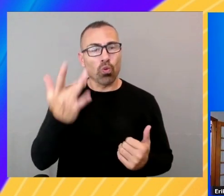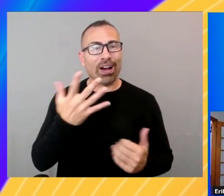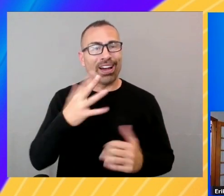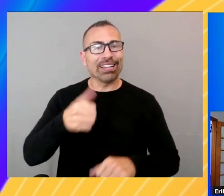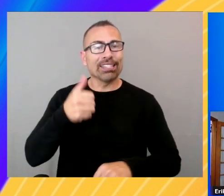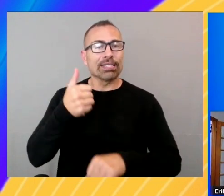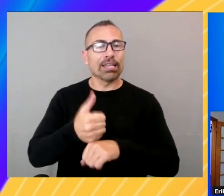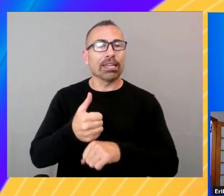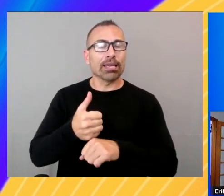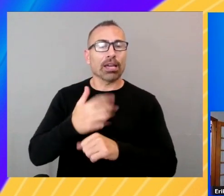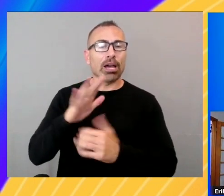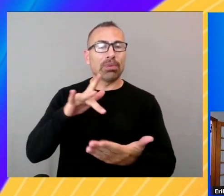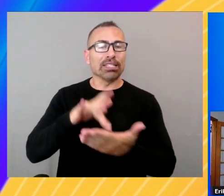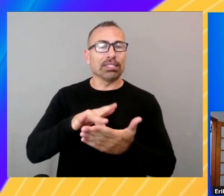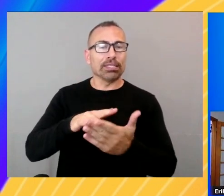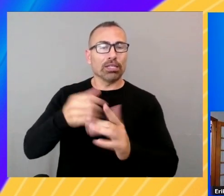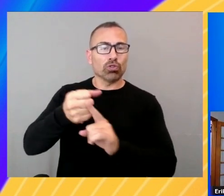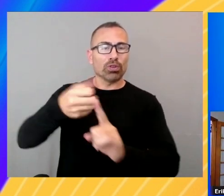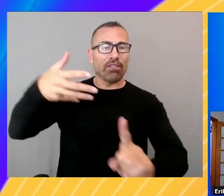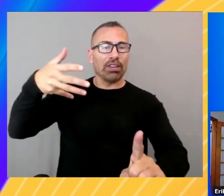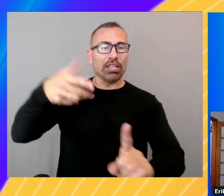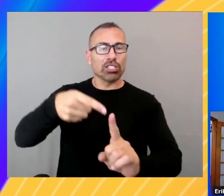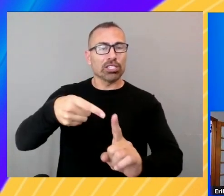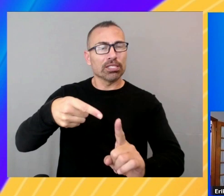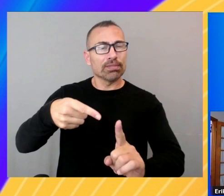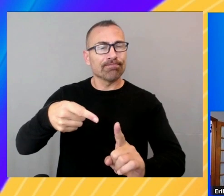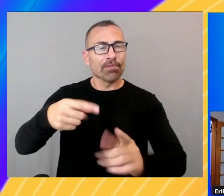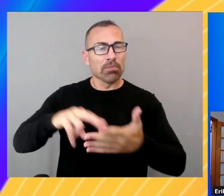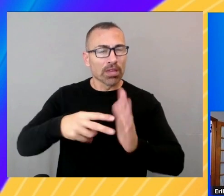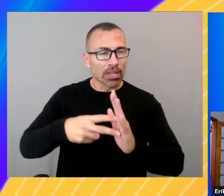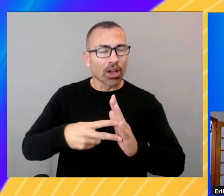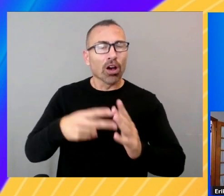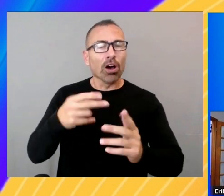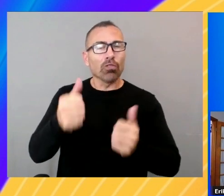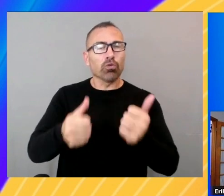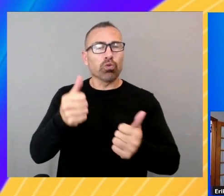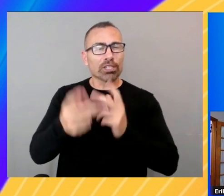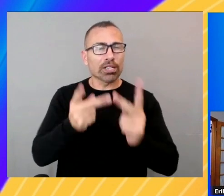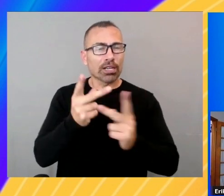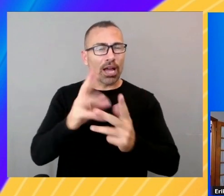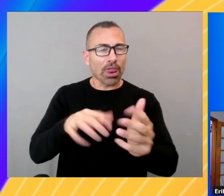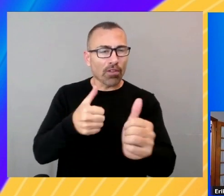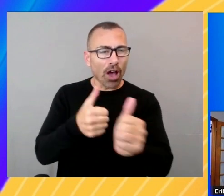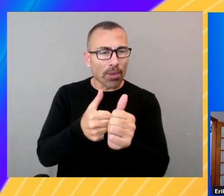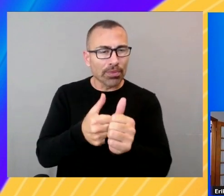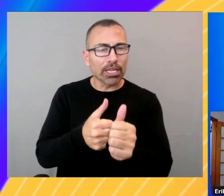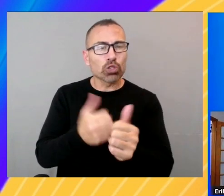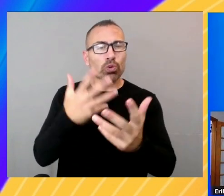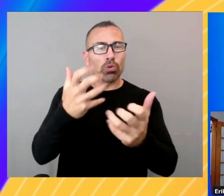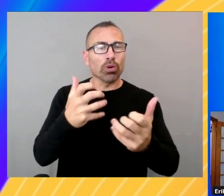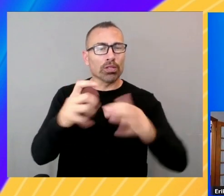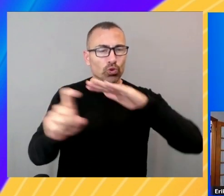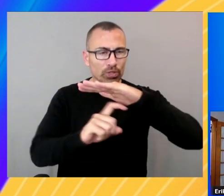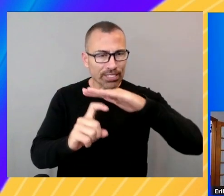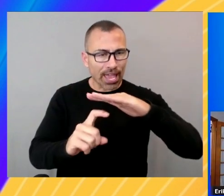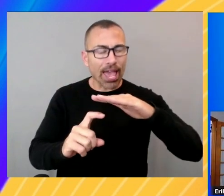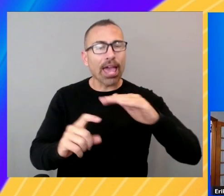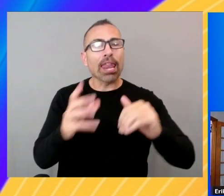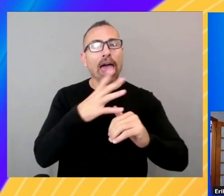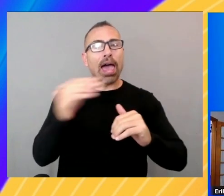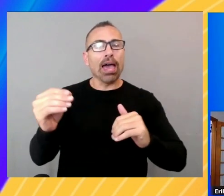definition of what types of updates we want to scan or approve for installation, when those operations take